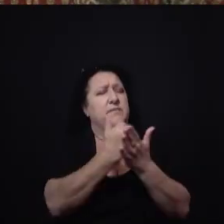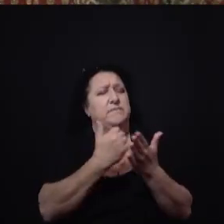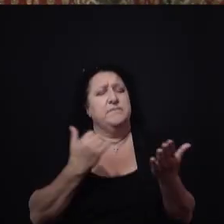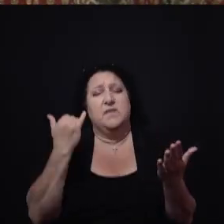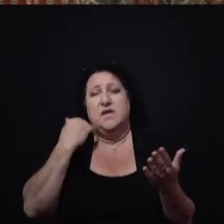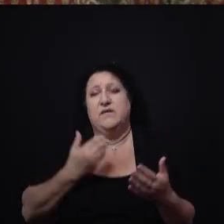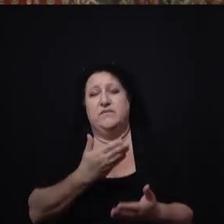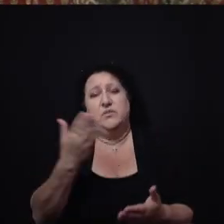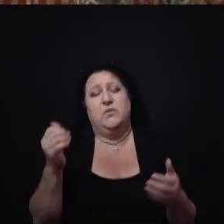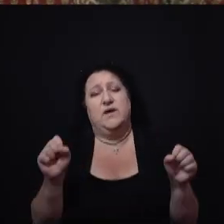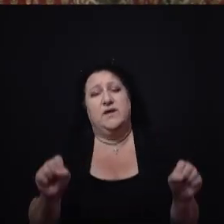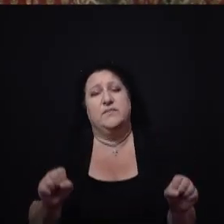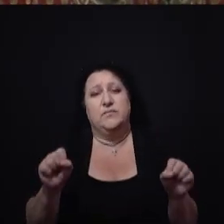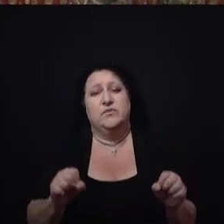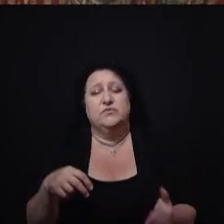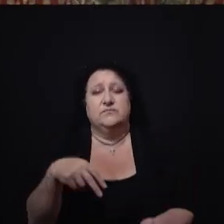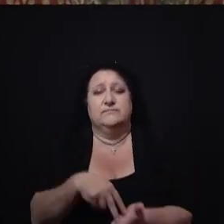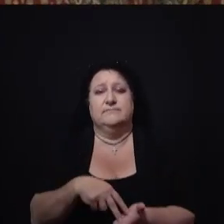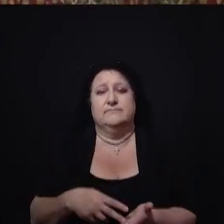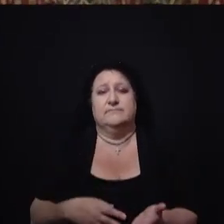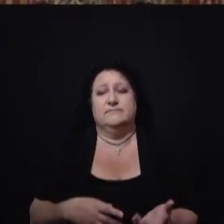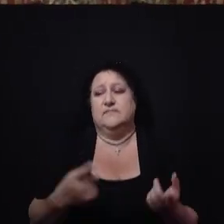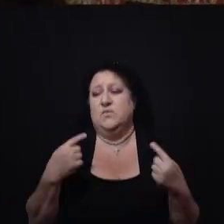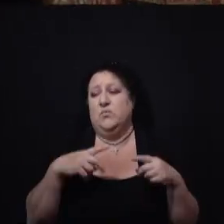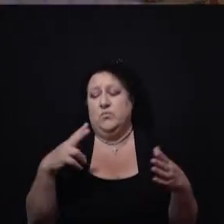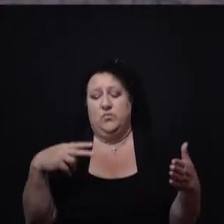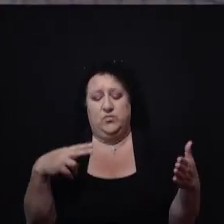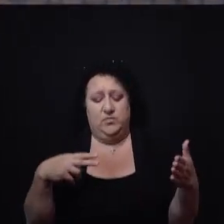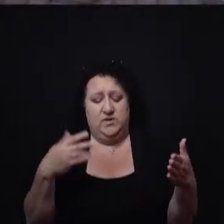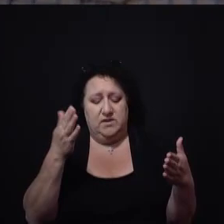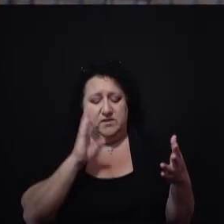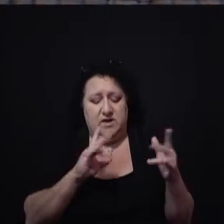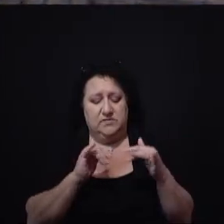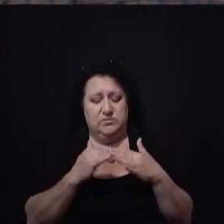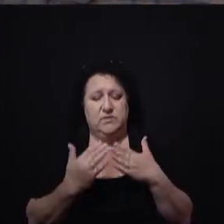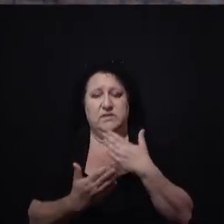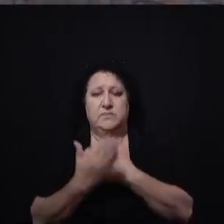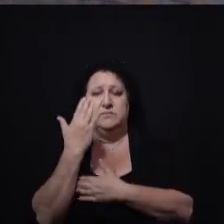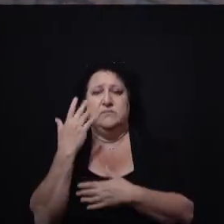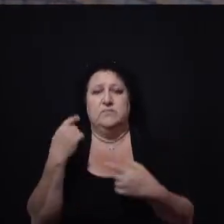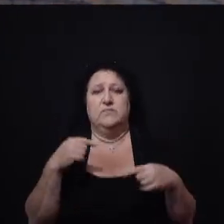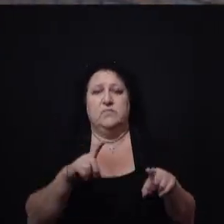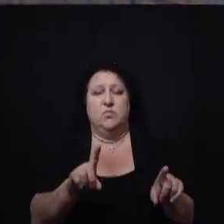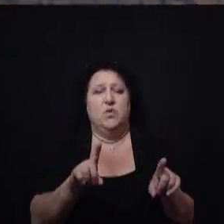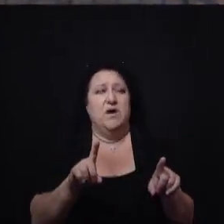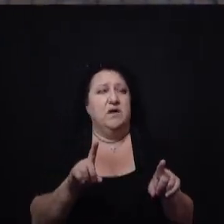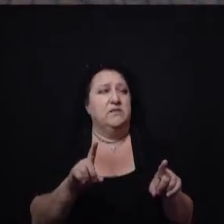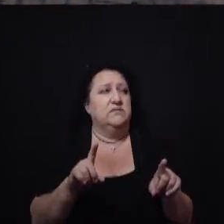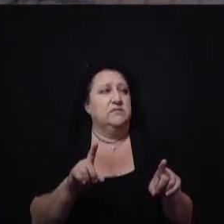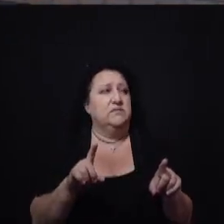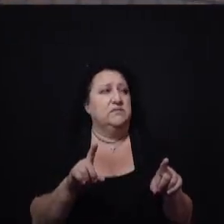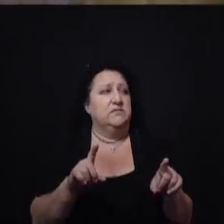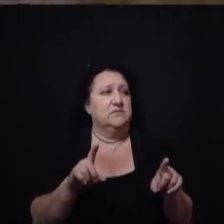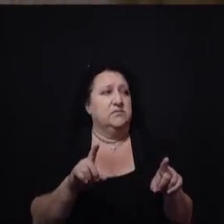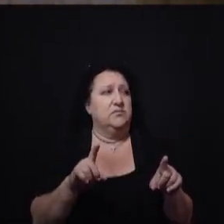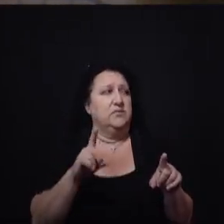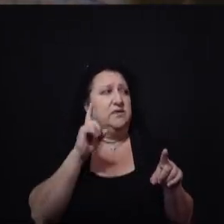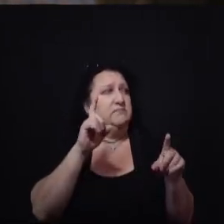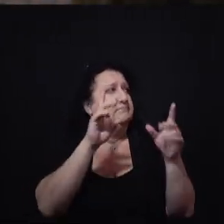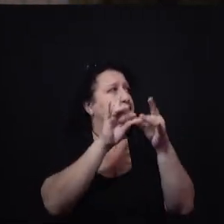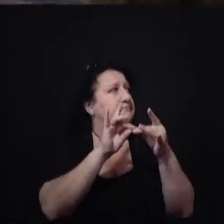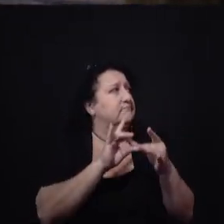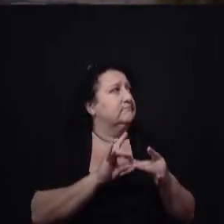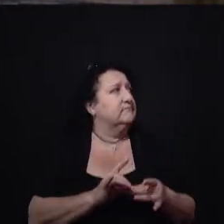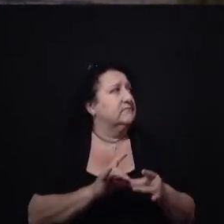you're able, would you rise to your feet for the reading of God's word for this morning as it comes to us from Paul's letter to the